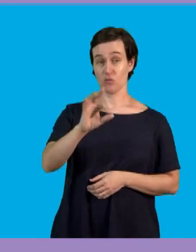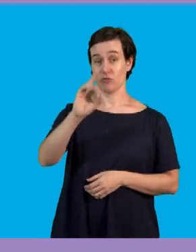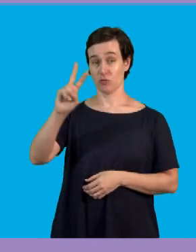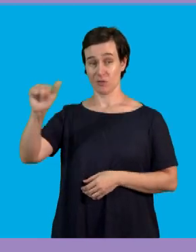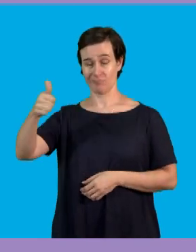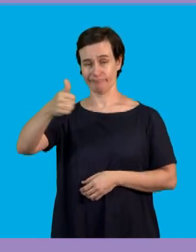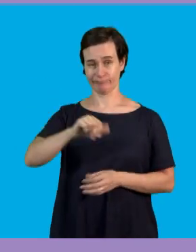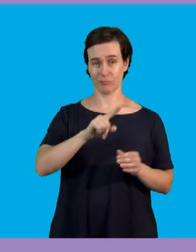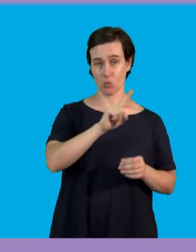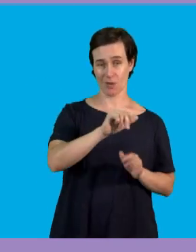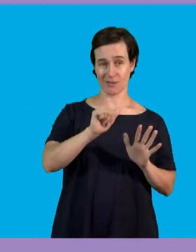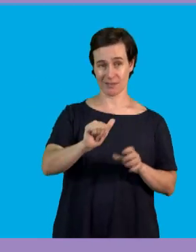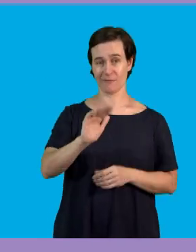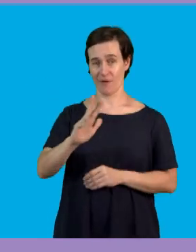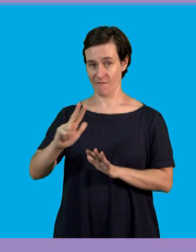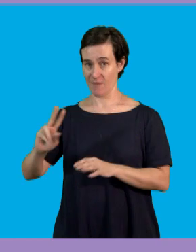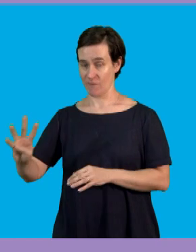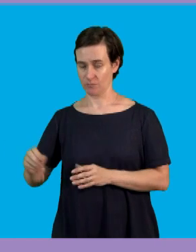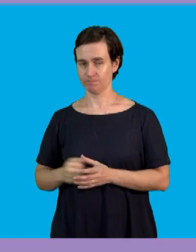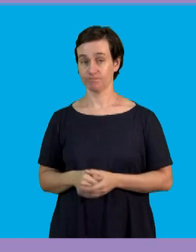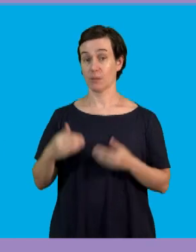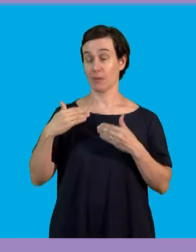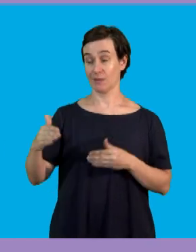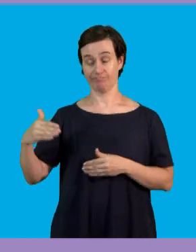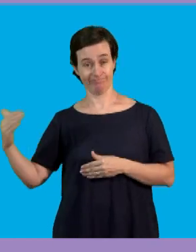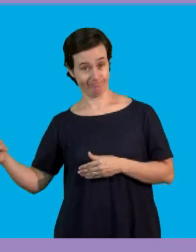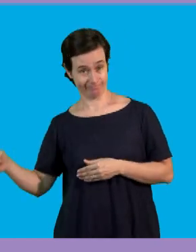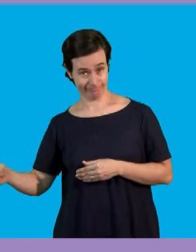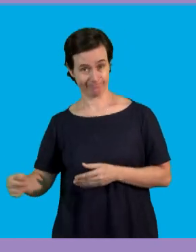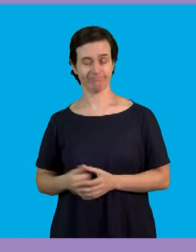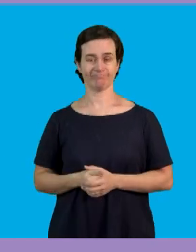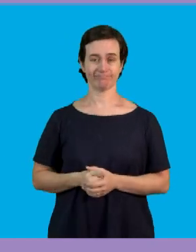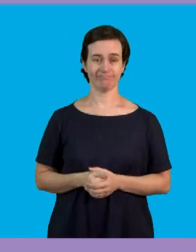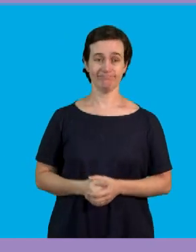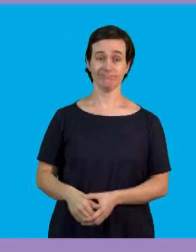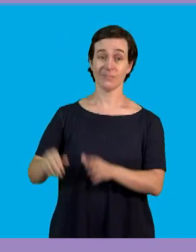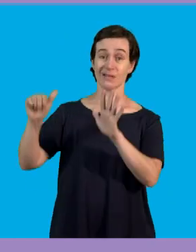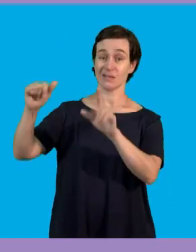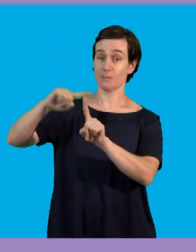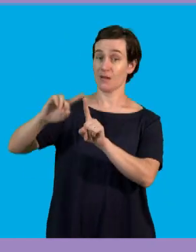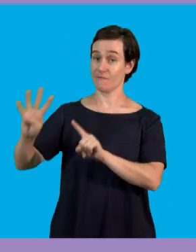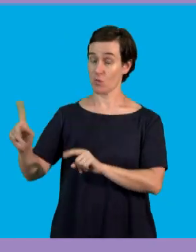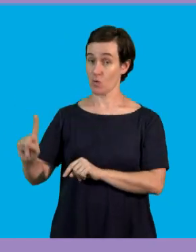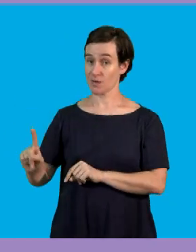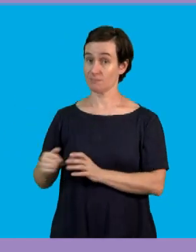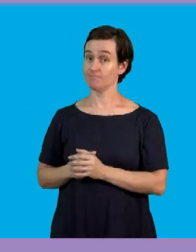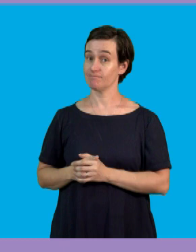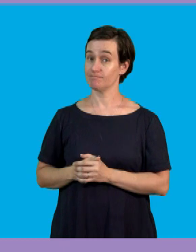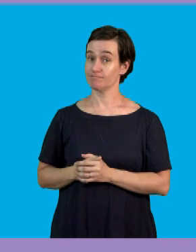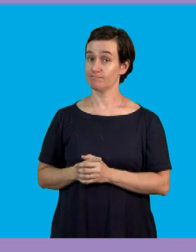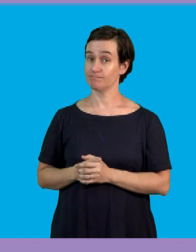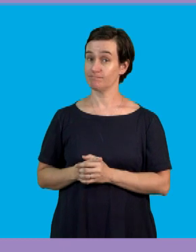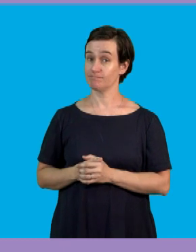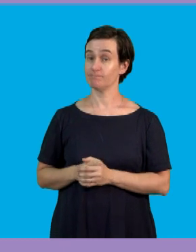16,584. So again, we start with the ones and we continue like that. 6 ones plus 4 ones, that gives